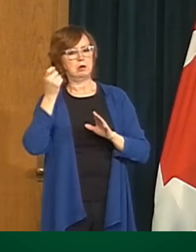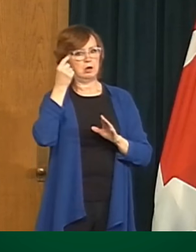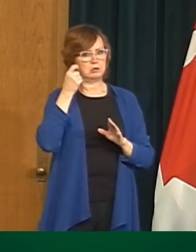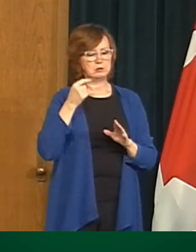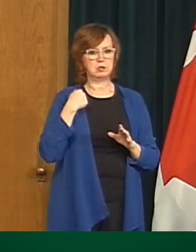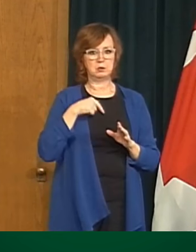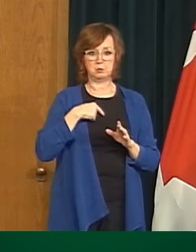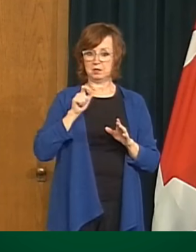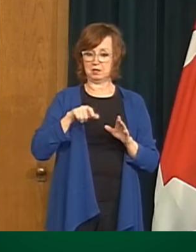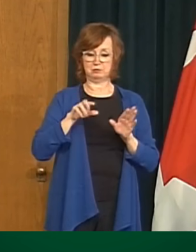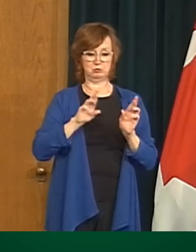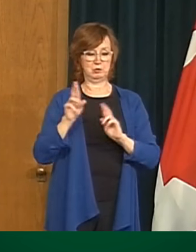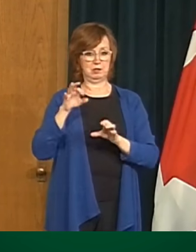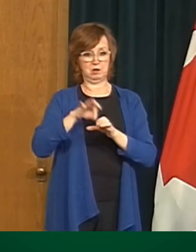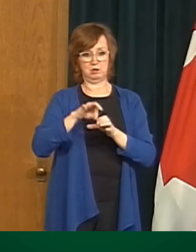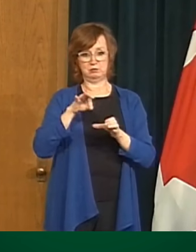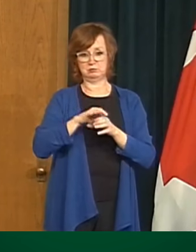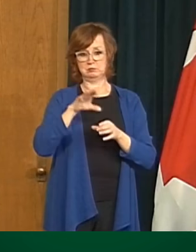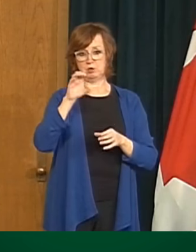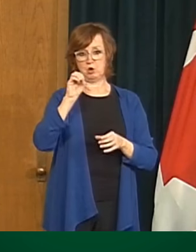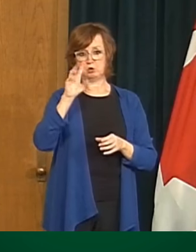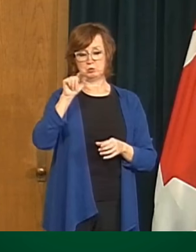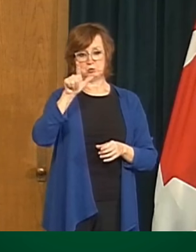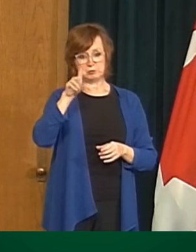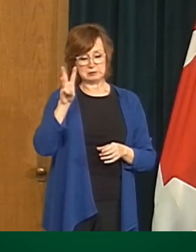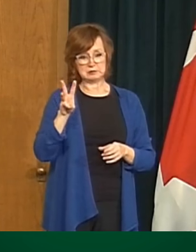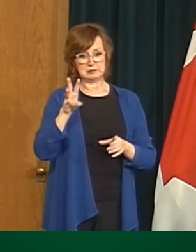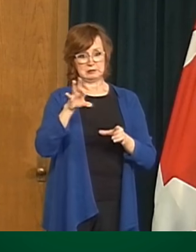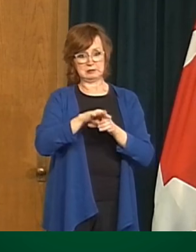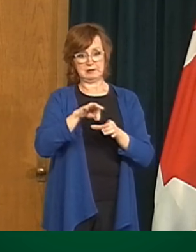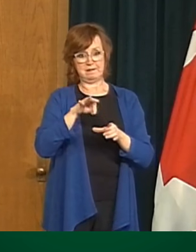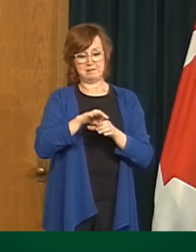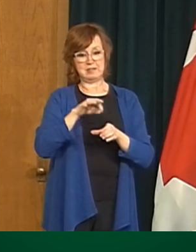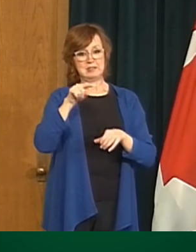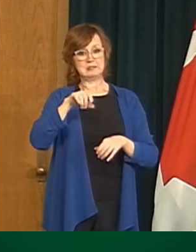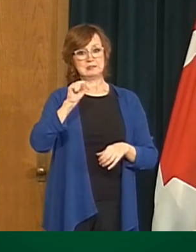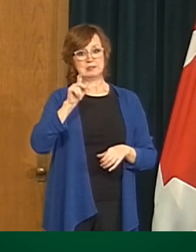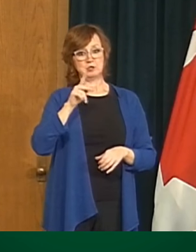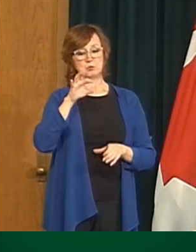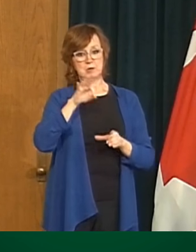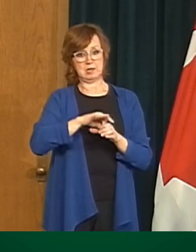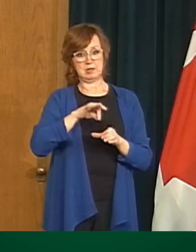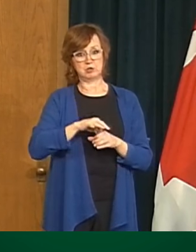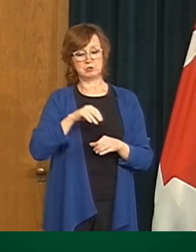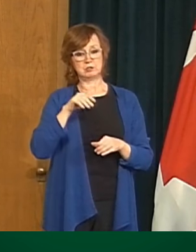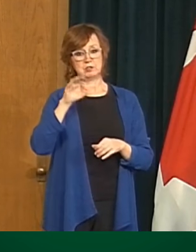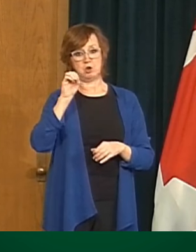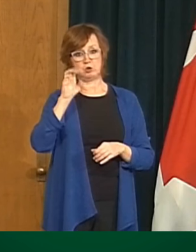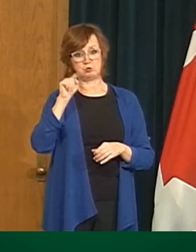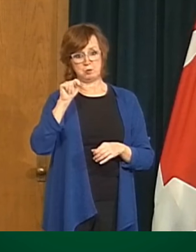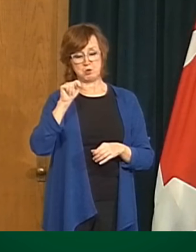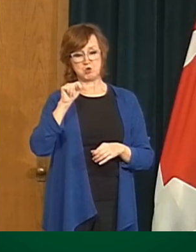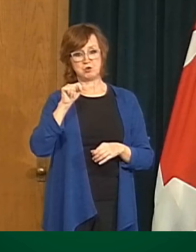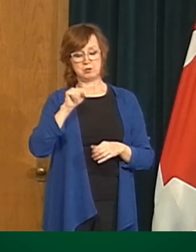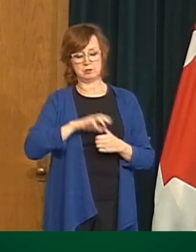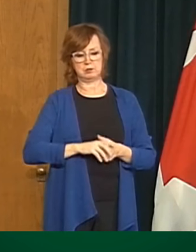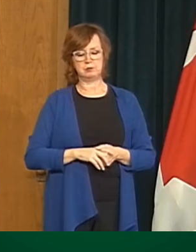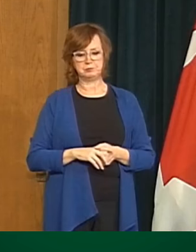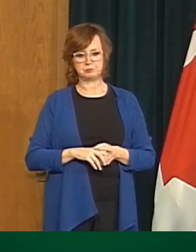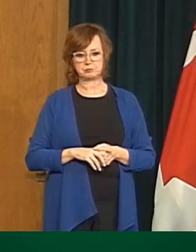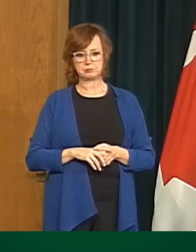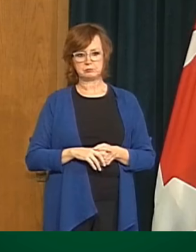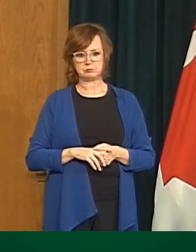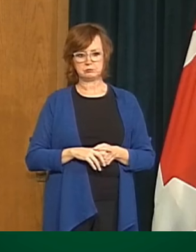are preparing for an election on October the 26th in Saskatchewan, and it is my expectation that the